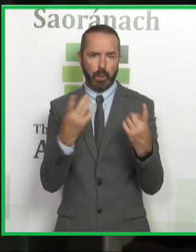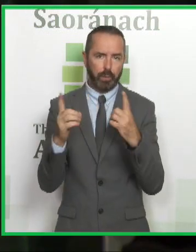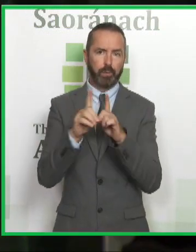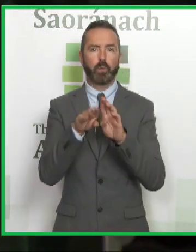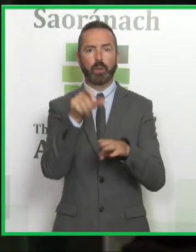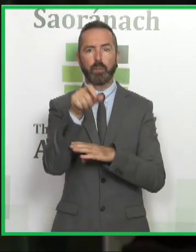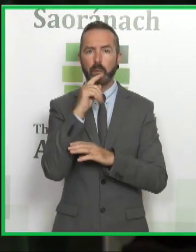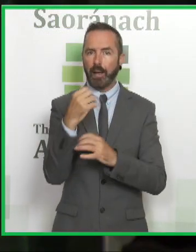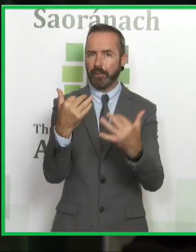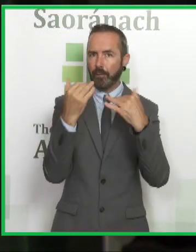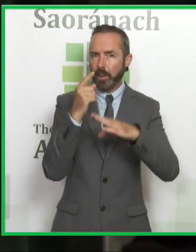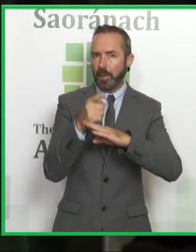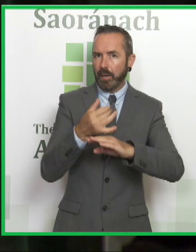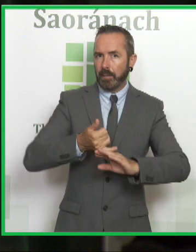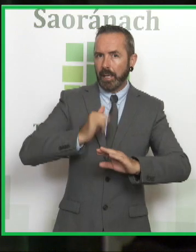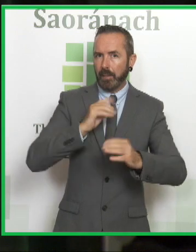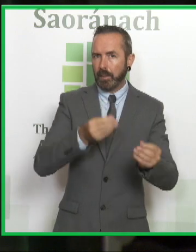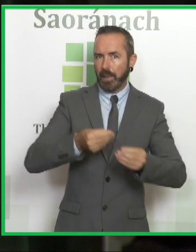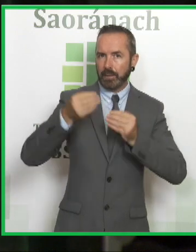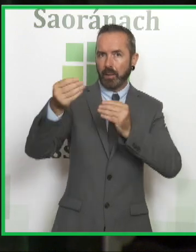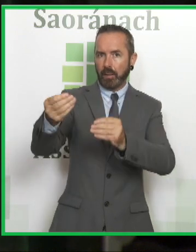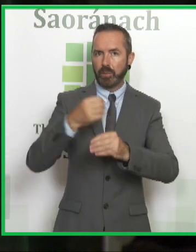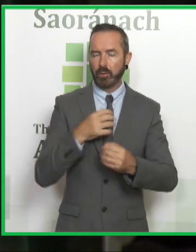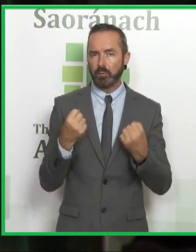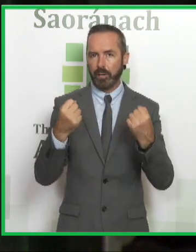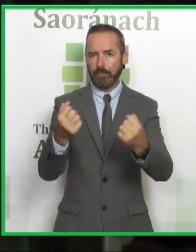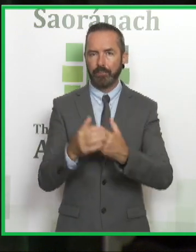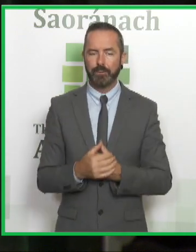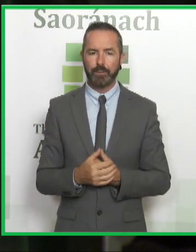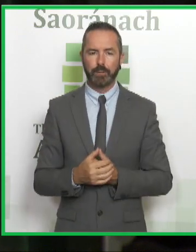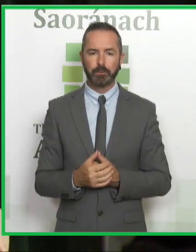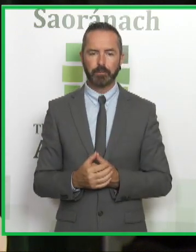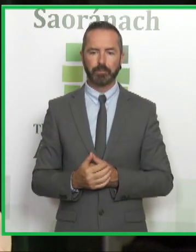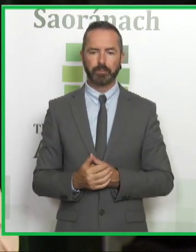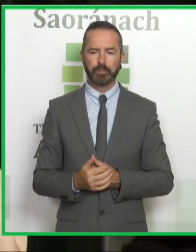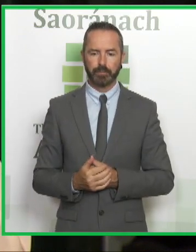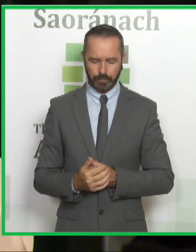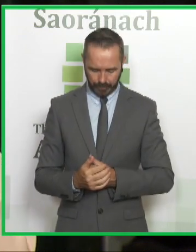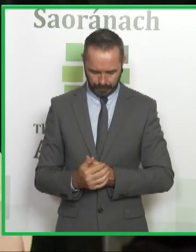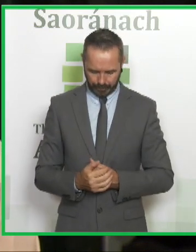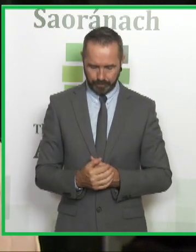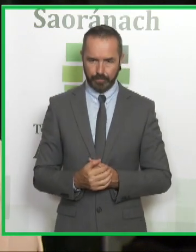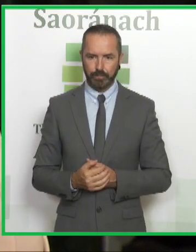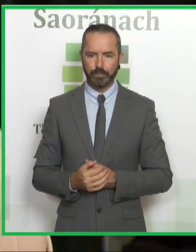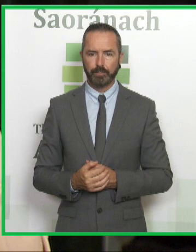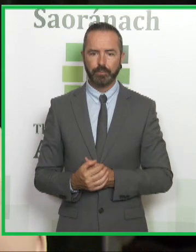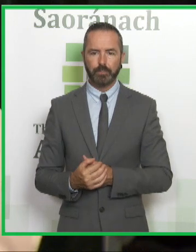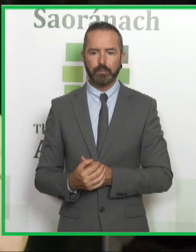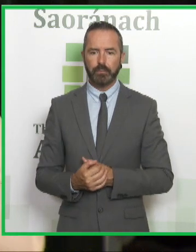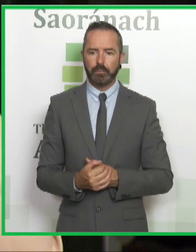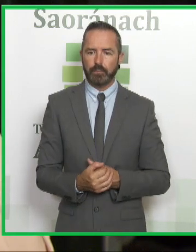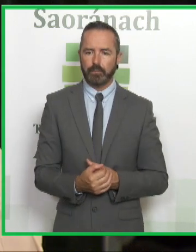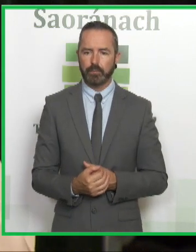have the information to be able to pass on. So if you can look at it this way, the country will be